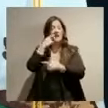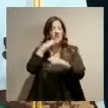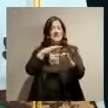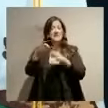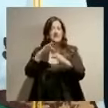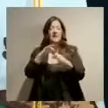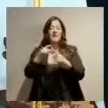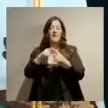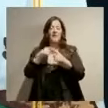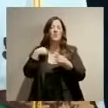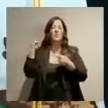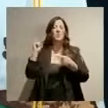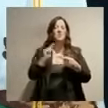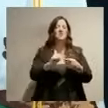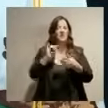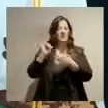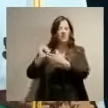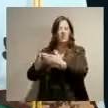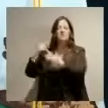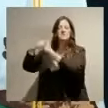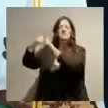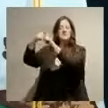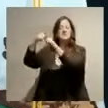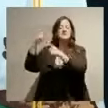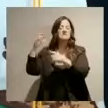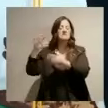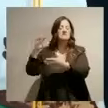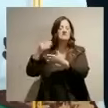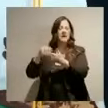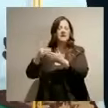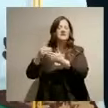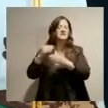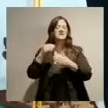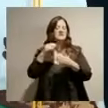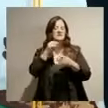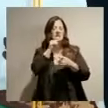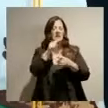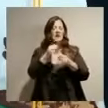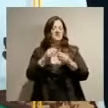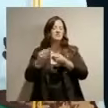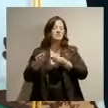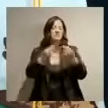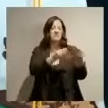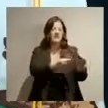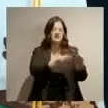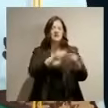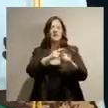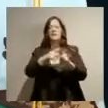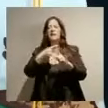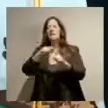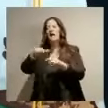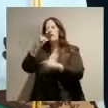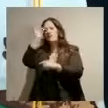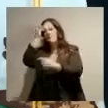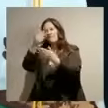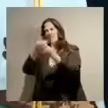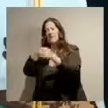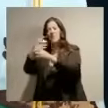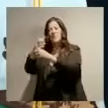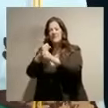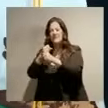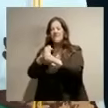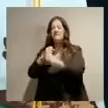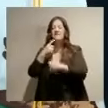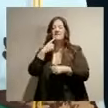those reductions, we also are seeing a huge influx of federal funds and other funding sources